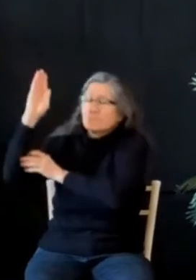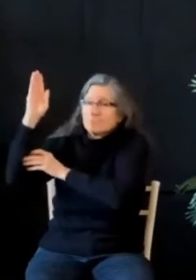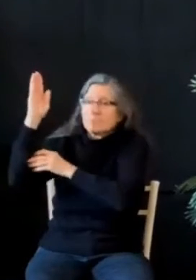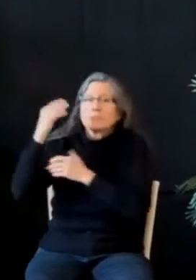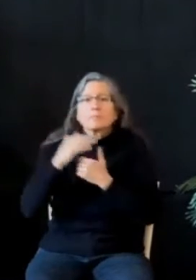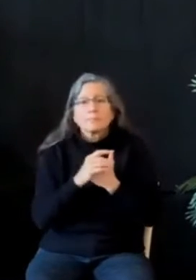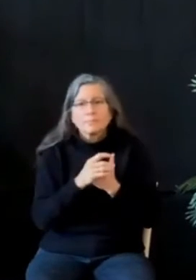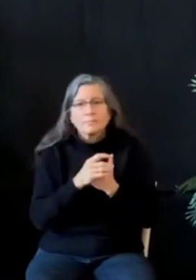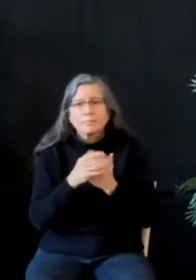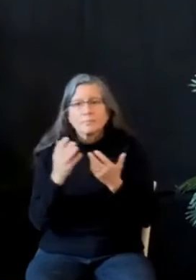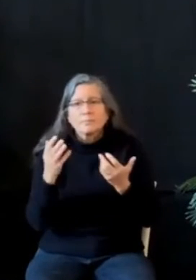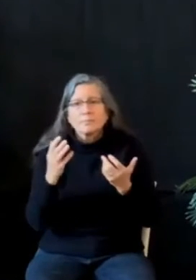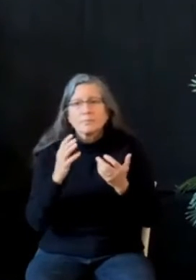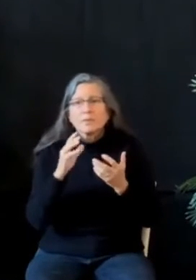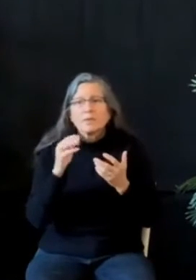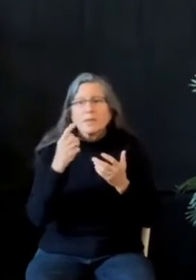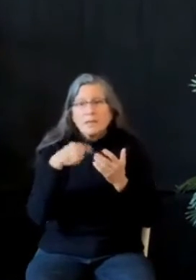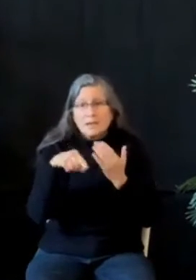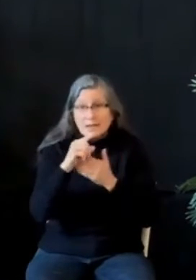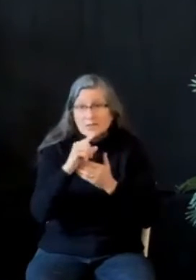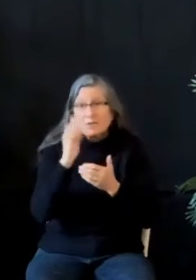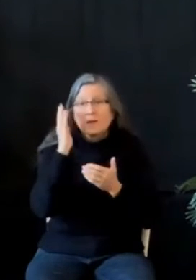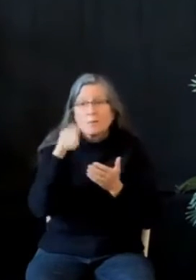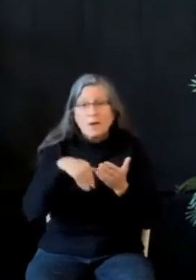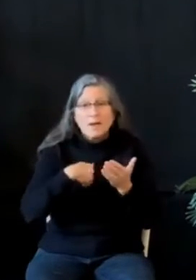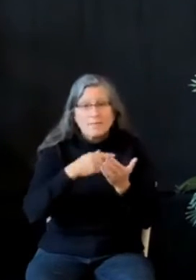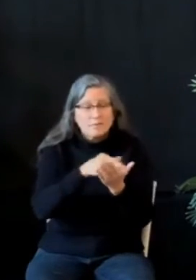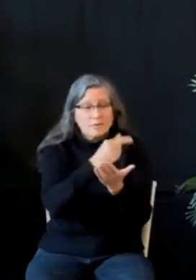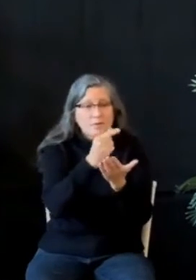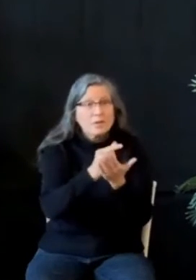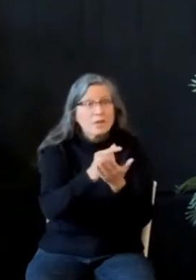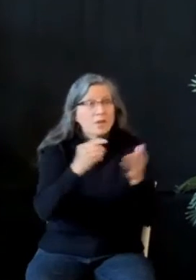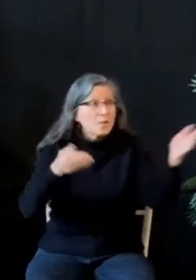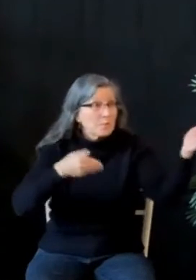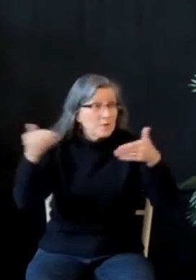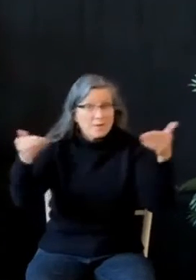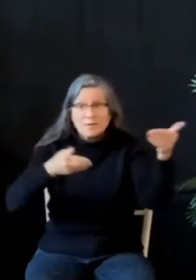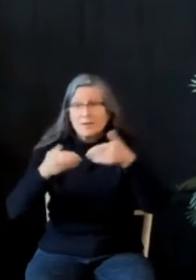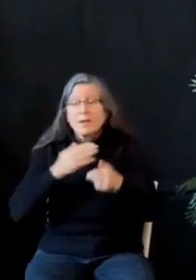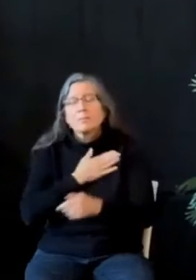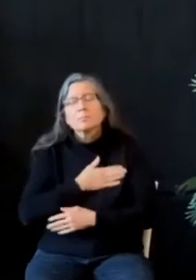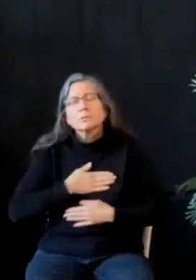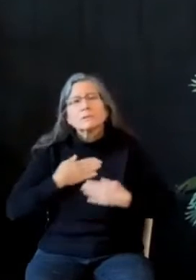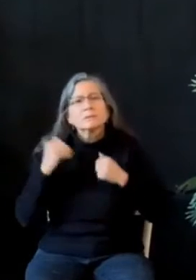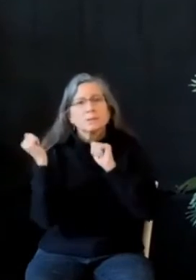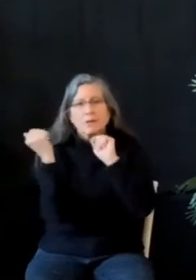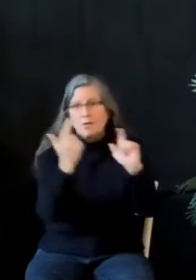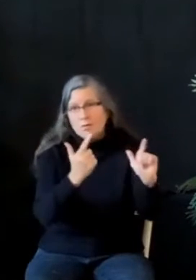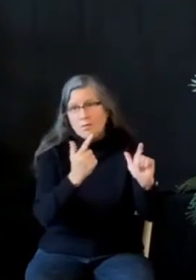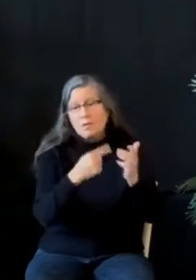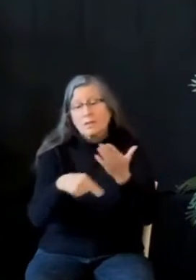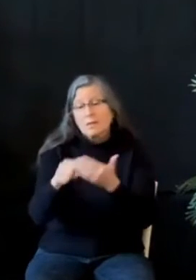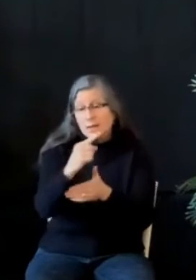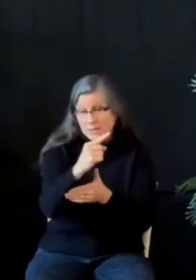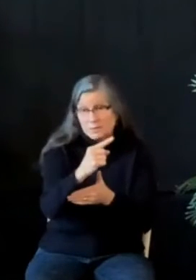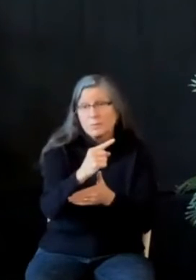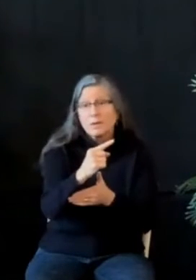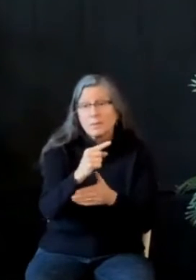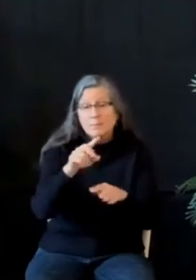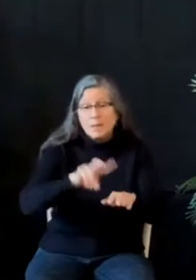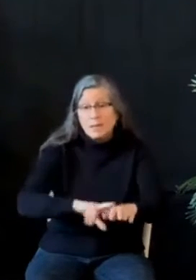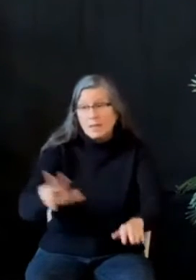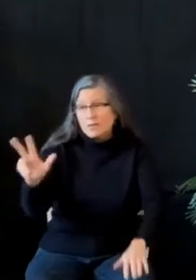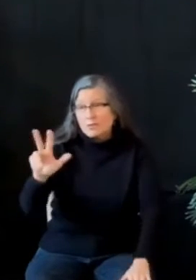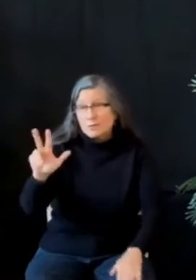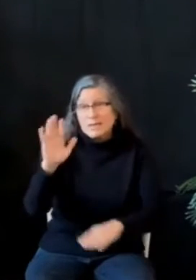finalize that with our graduation. So you are cordially invited. Please, everyone. Next week, 3